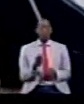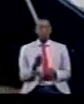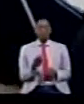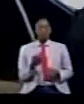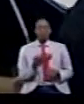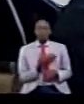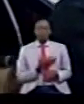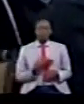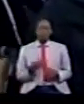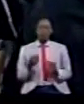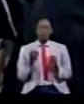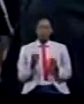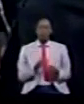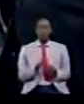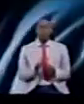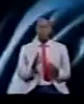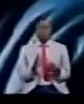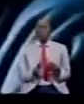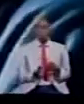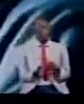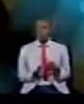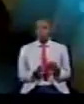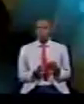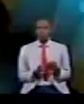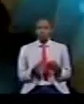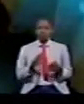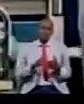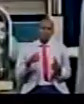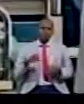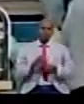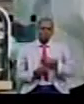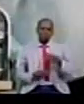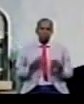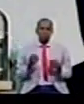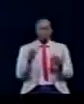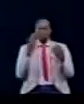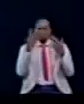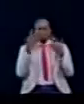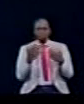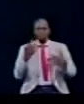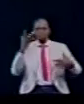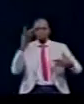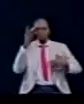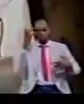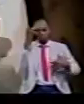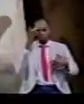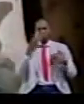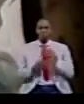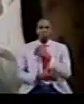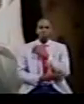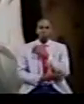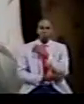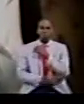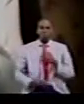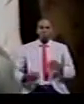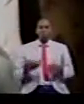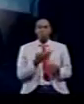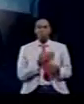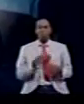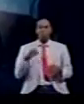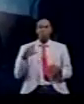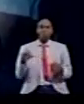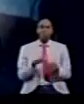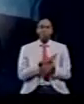and when they had sent away the multitude, they took him even as he was in the ship. And there were also with him other